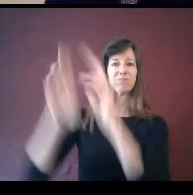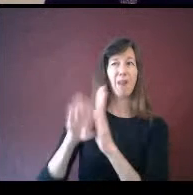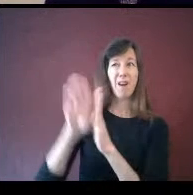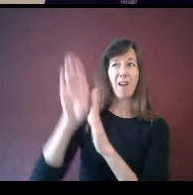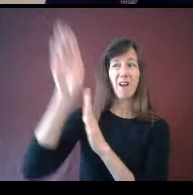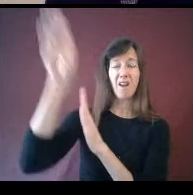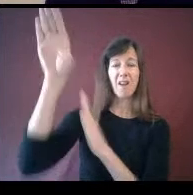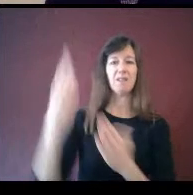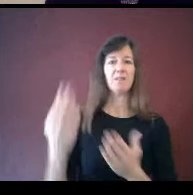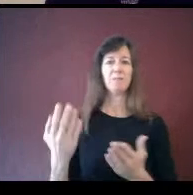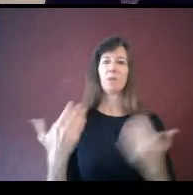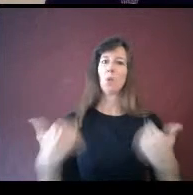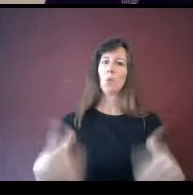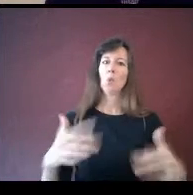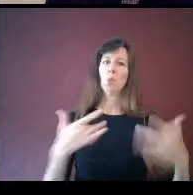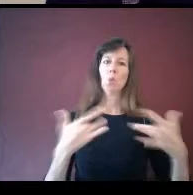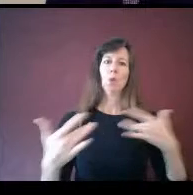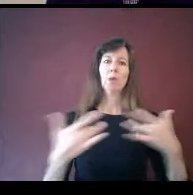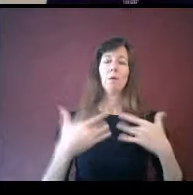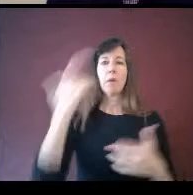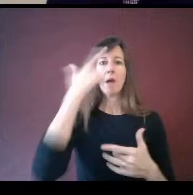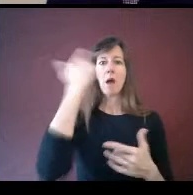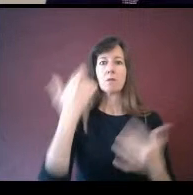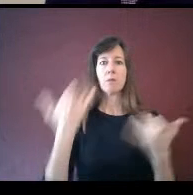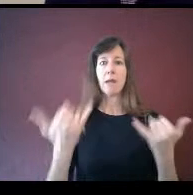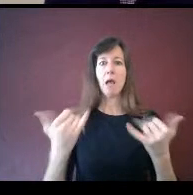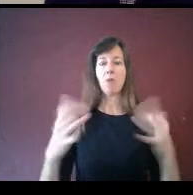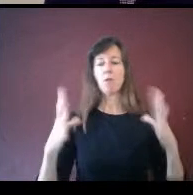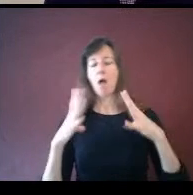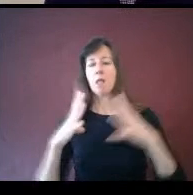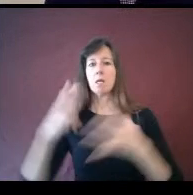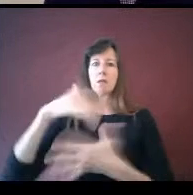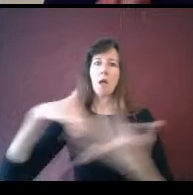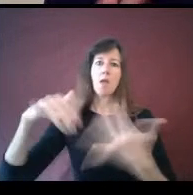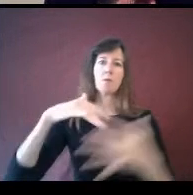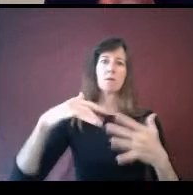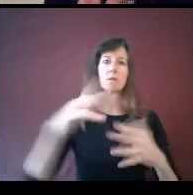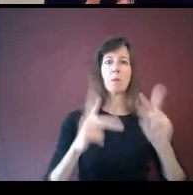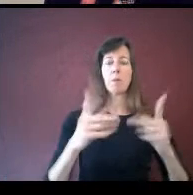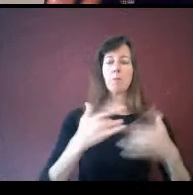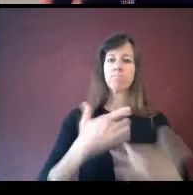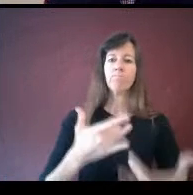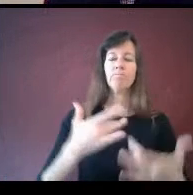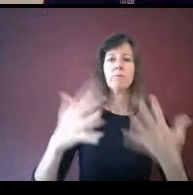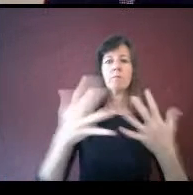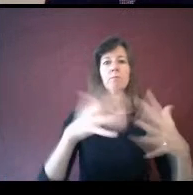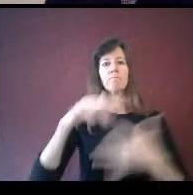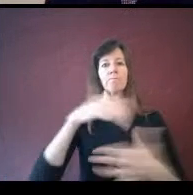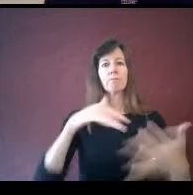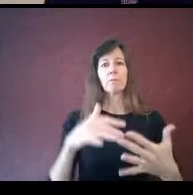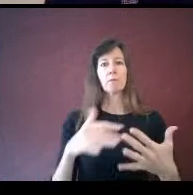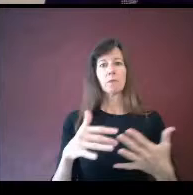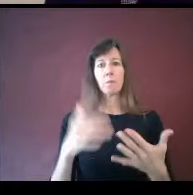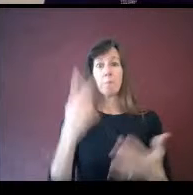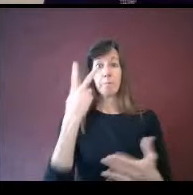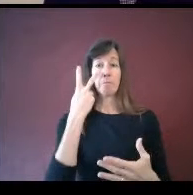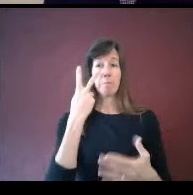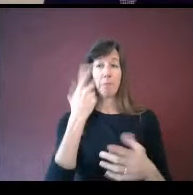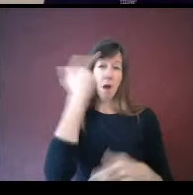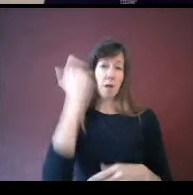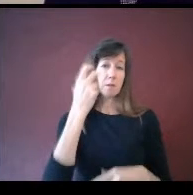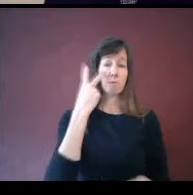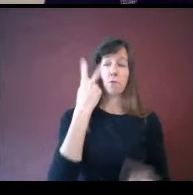high, and essentially a certainty, unfortunately, at this point, based on what we've seen from previous holiday periods of